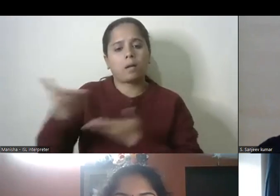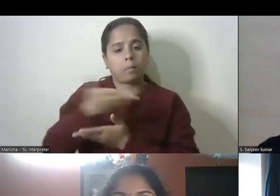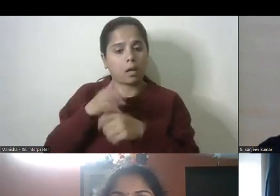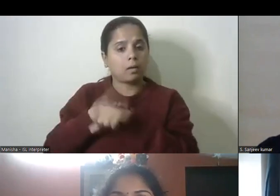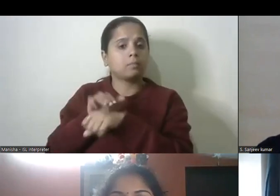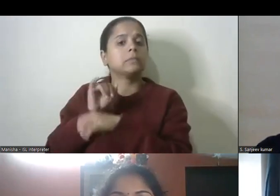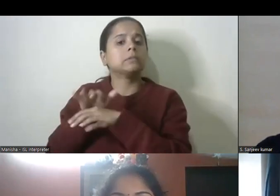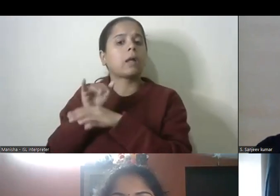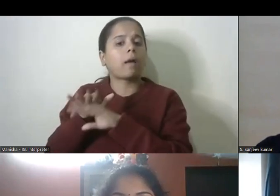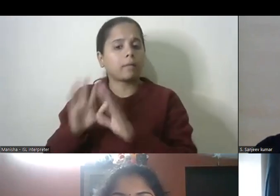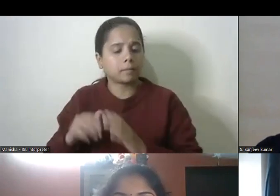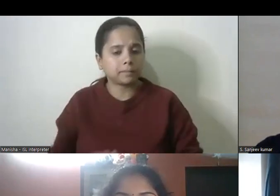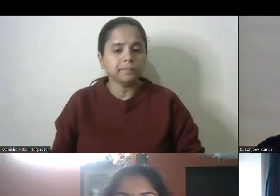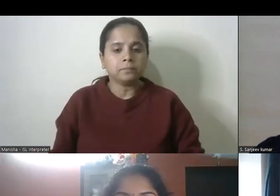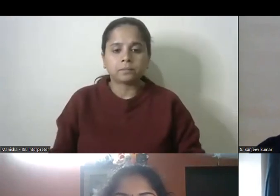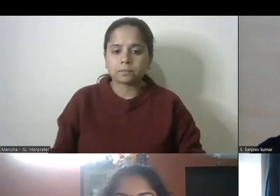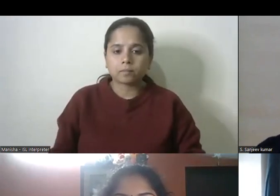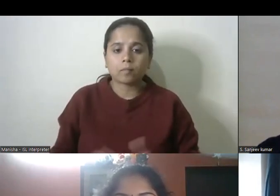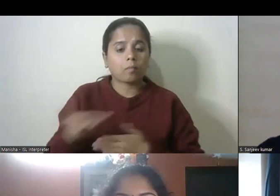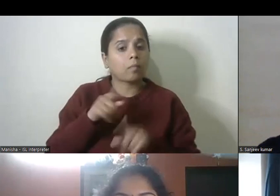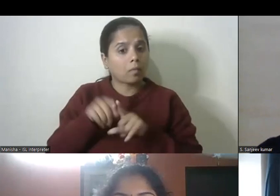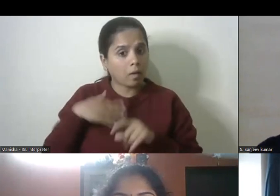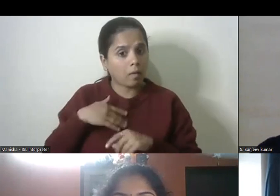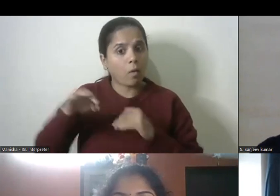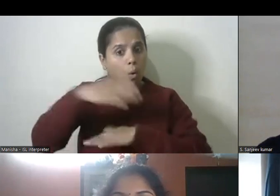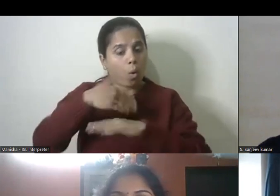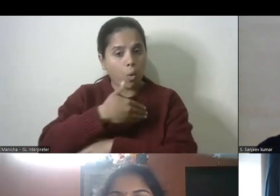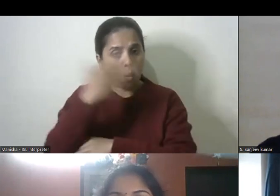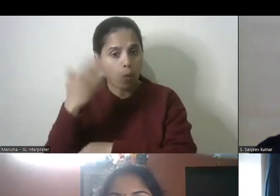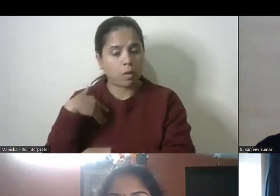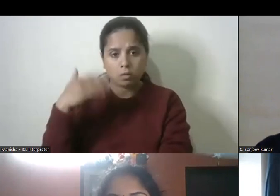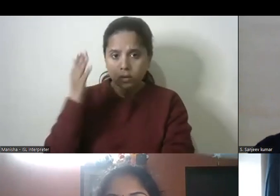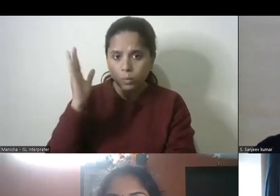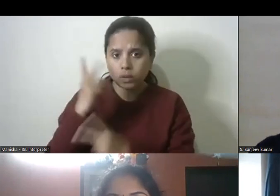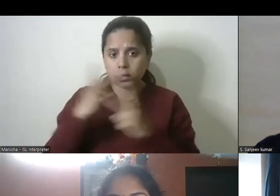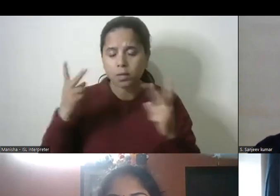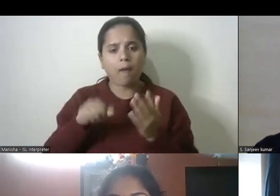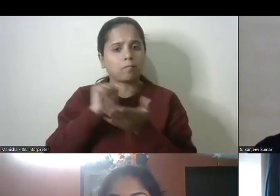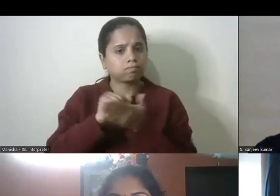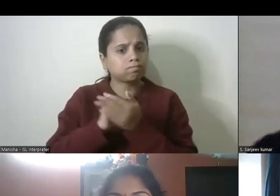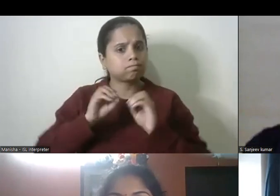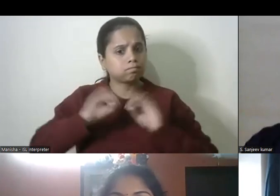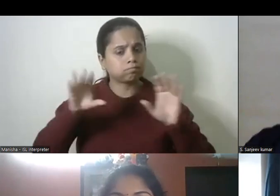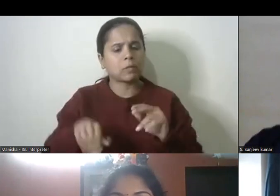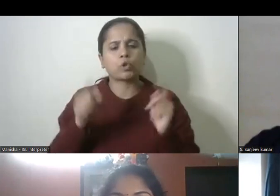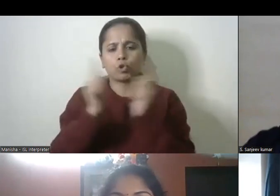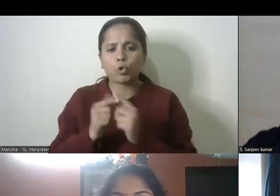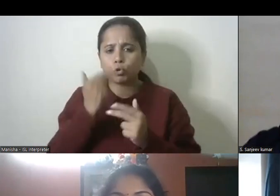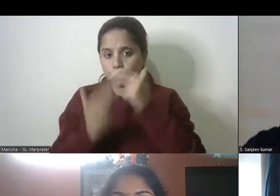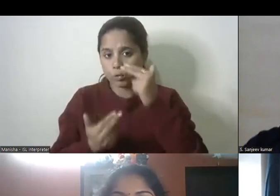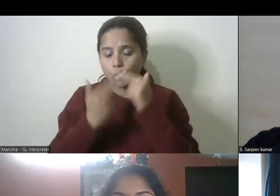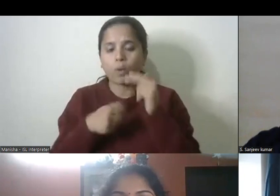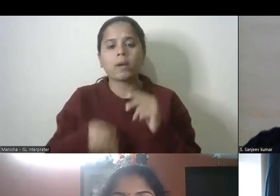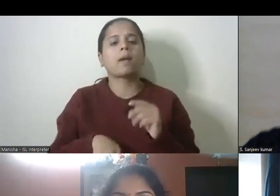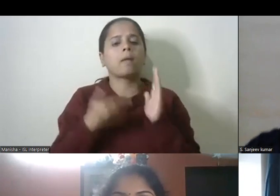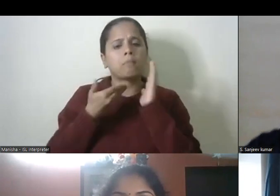members of parliament. Further, we do organize lecture series, publish articles, short stories, and poems that